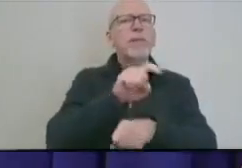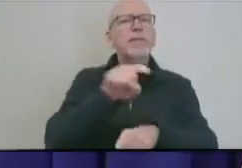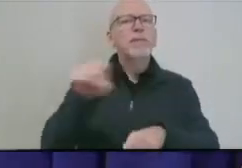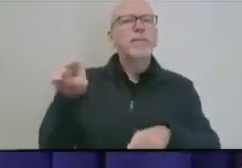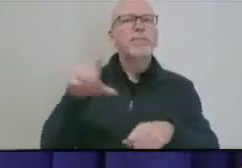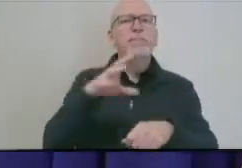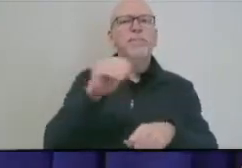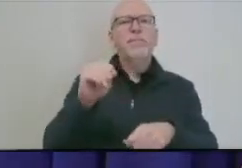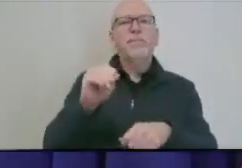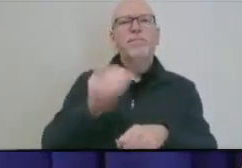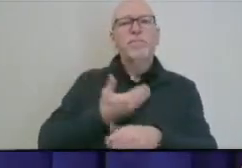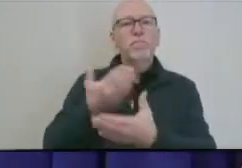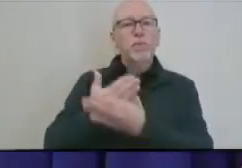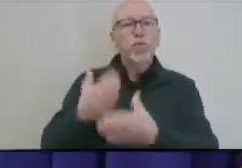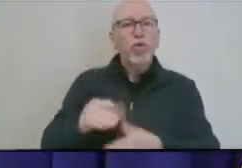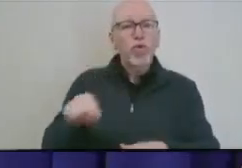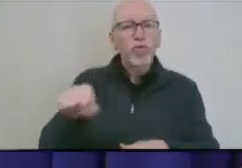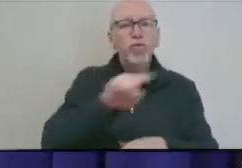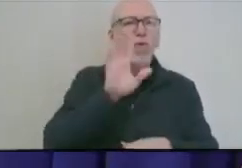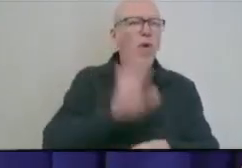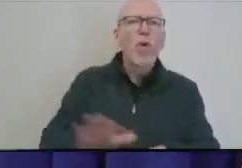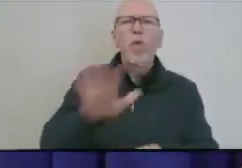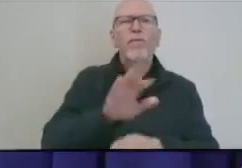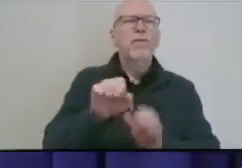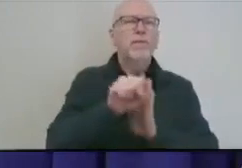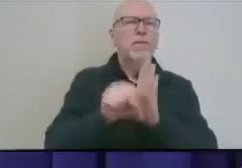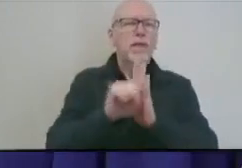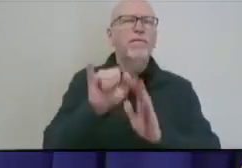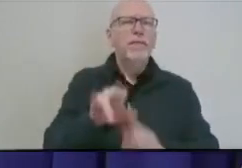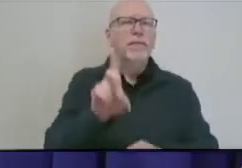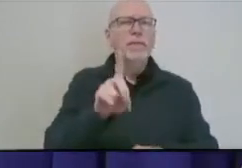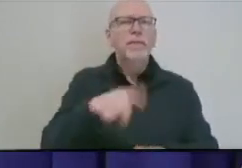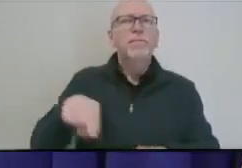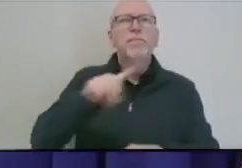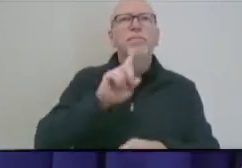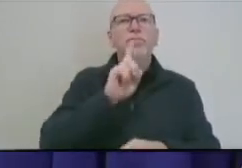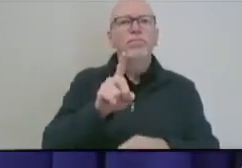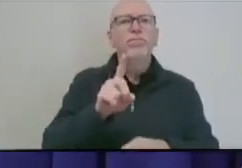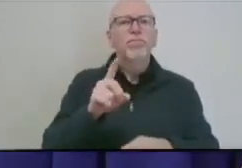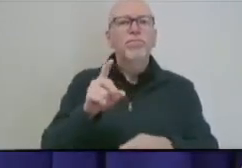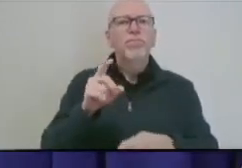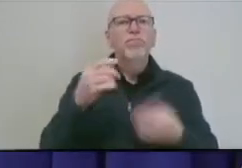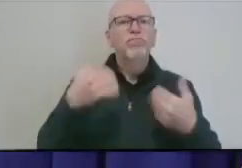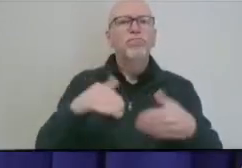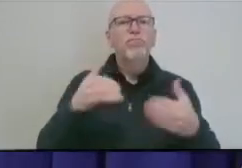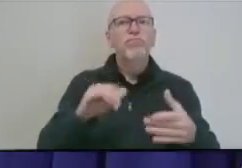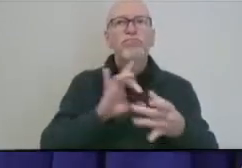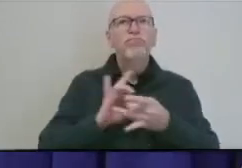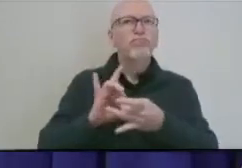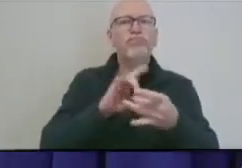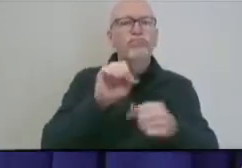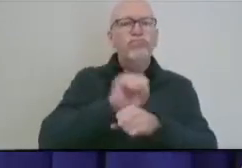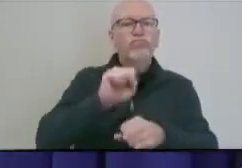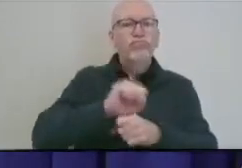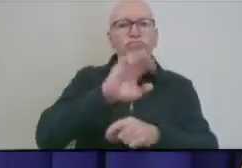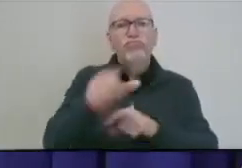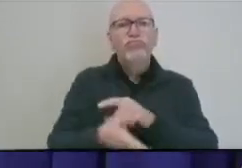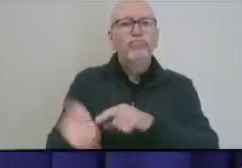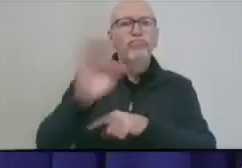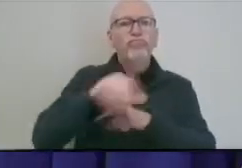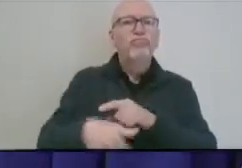of our partners all throughout the whole state of Indiana have been really working around the clock to remove every single